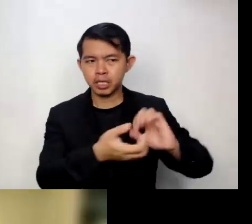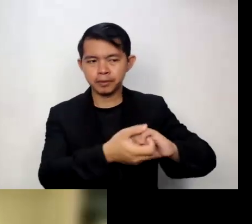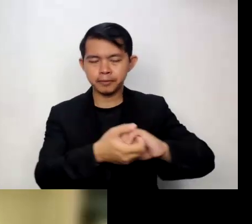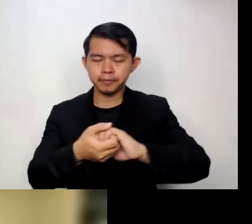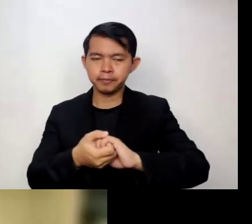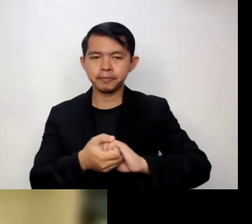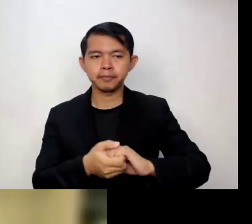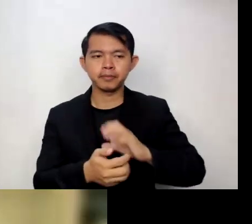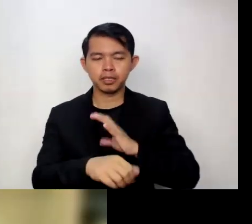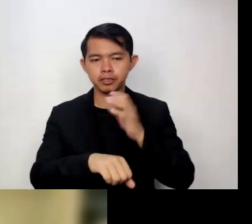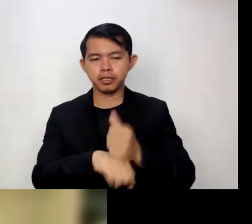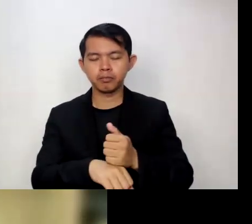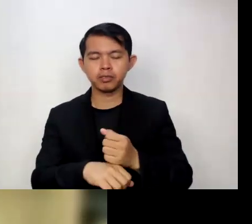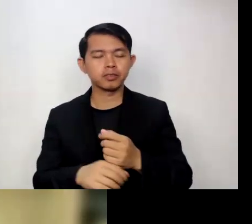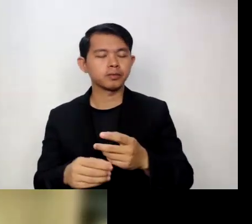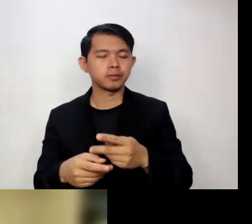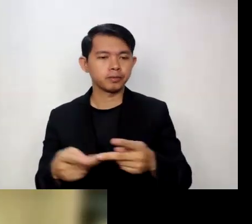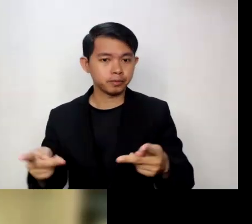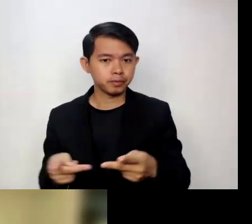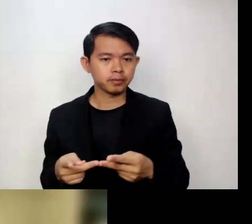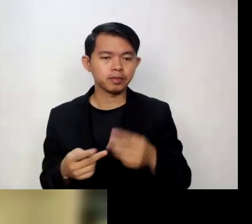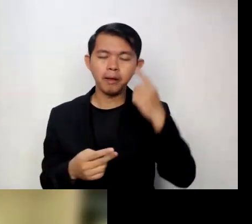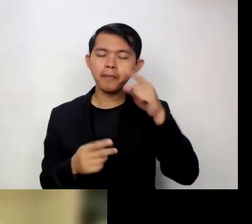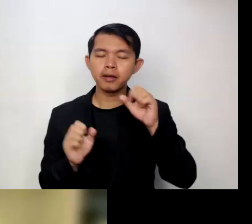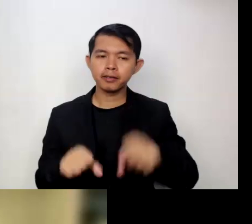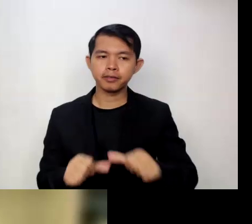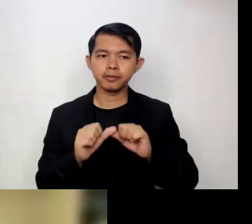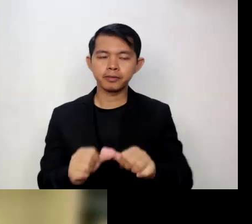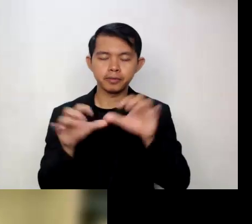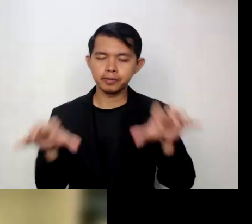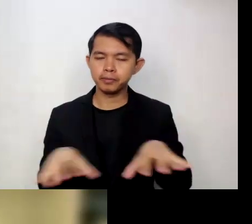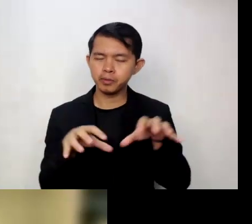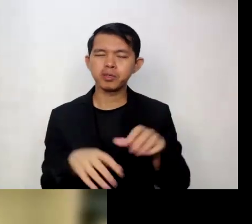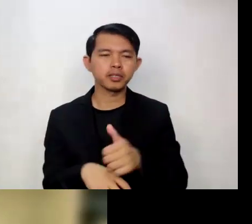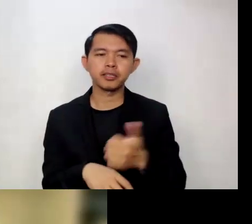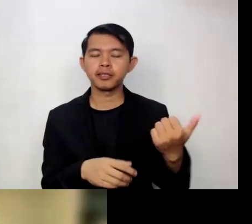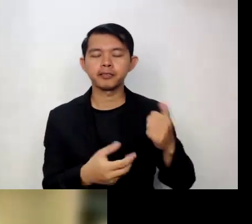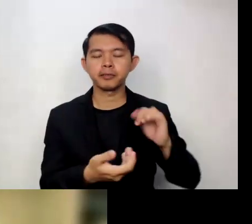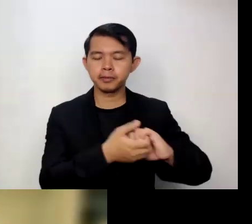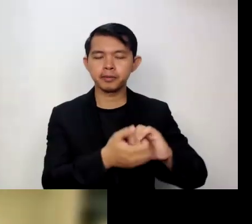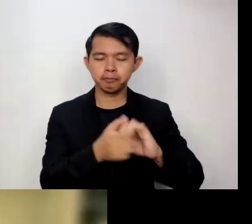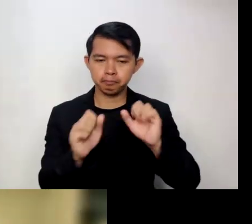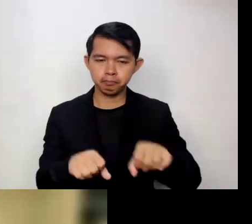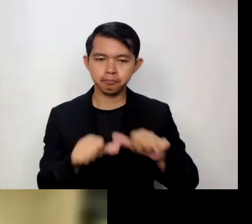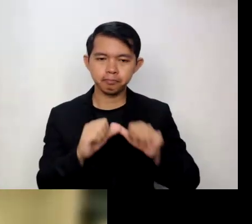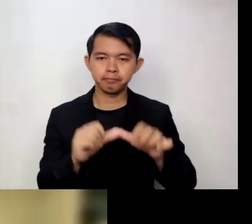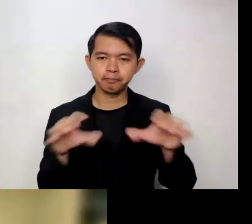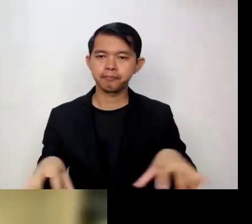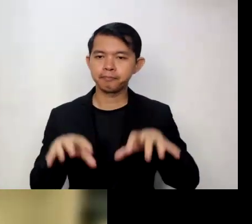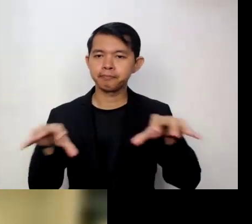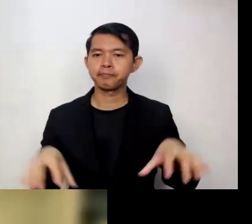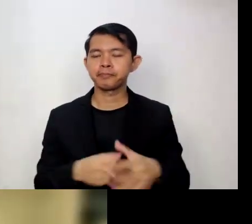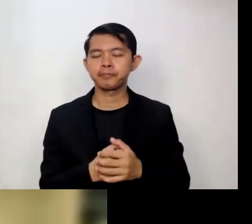establish some space for me to be able to do my work and my other colleagues to do our work. Yun, I'm